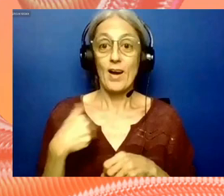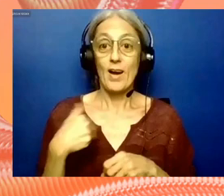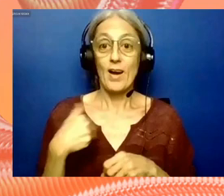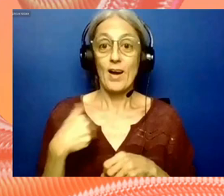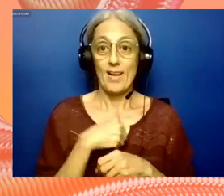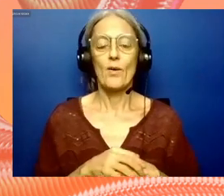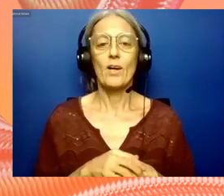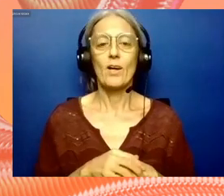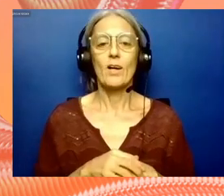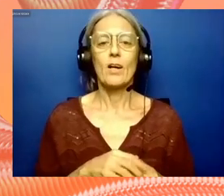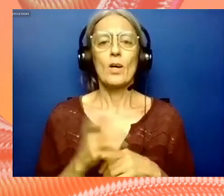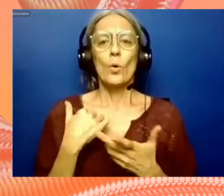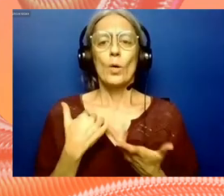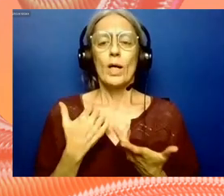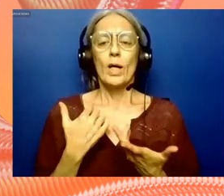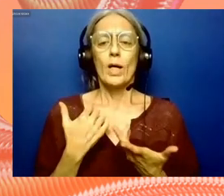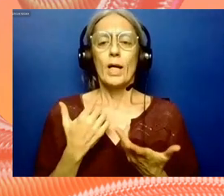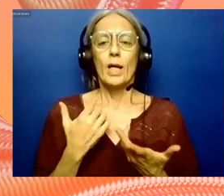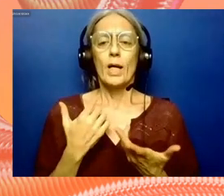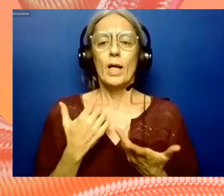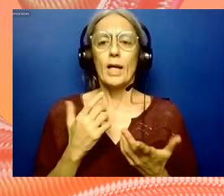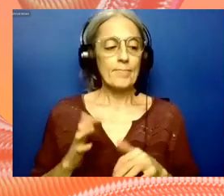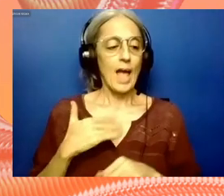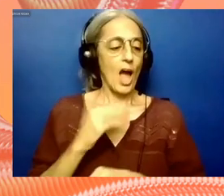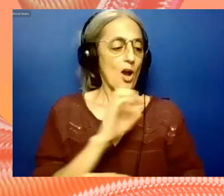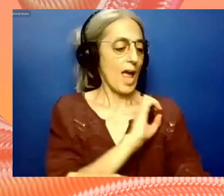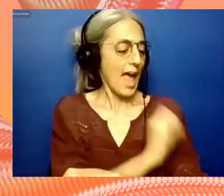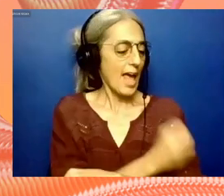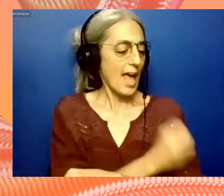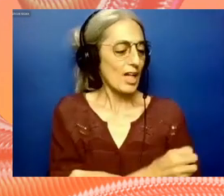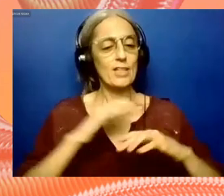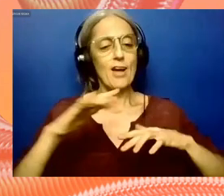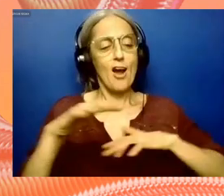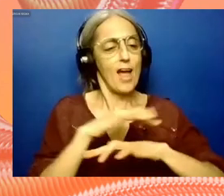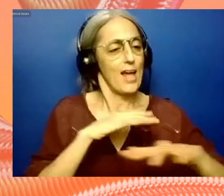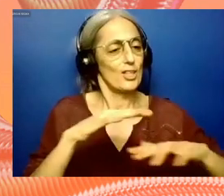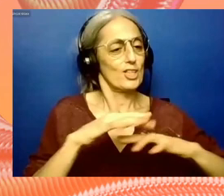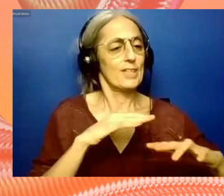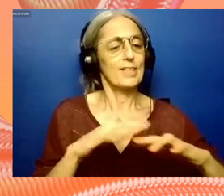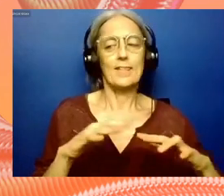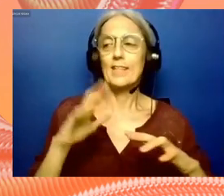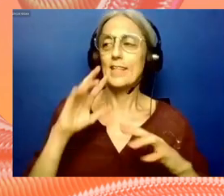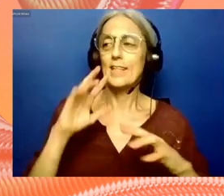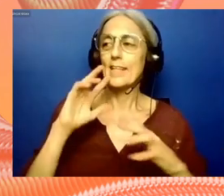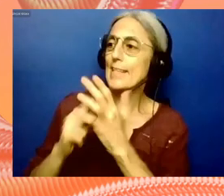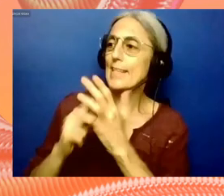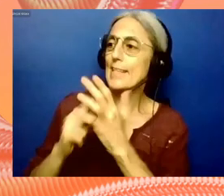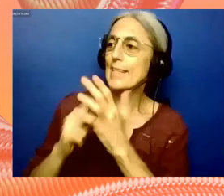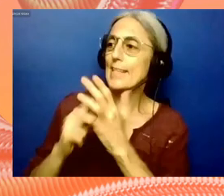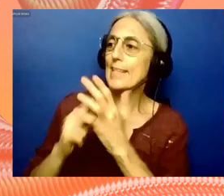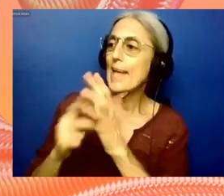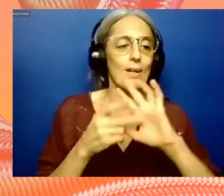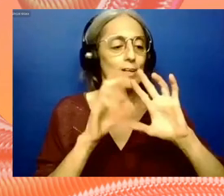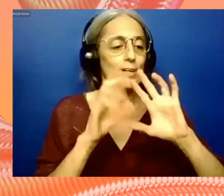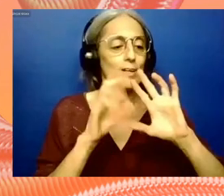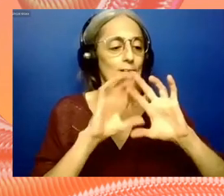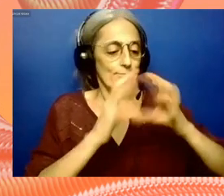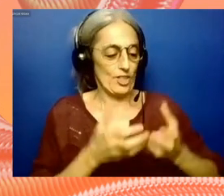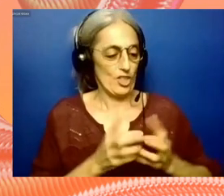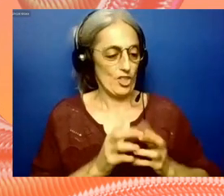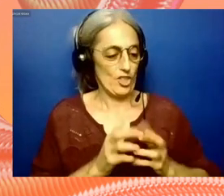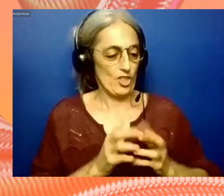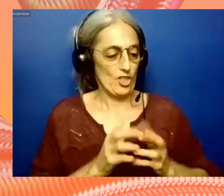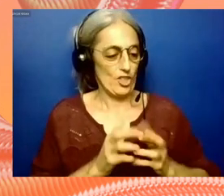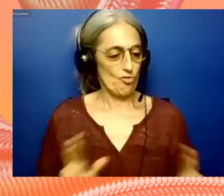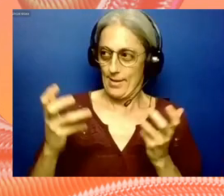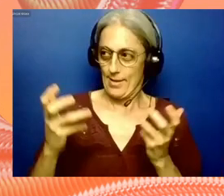our intentions with the way this moon grows, so that when it becomes full in a couple of weeks, you can look up at the sky and be like, I remember